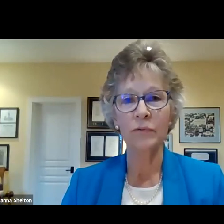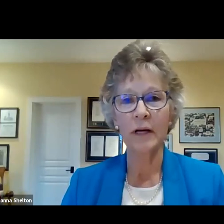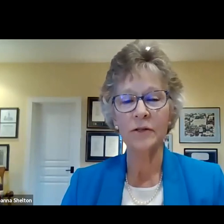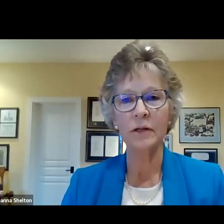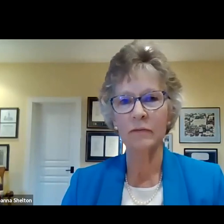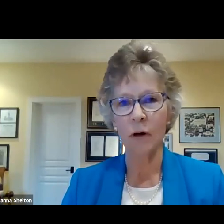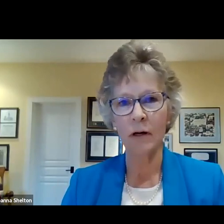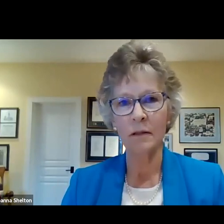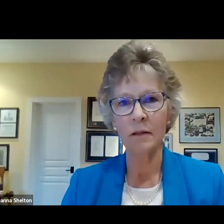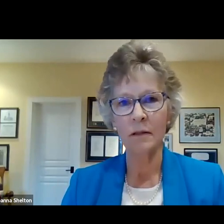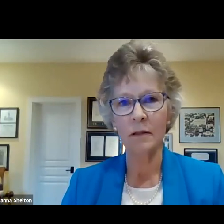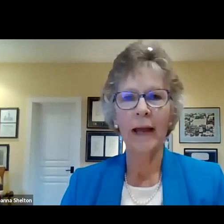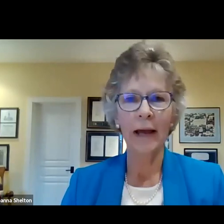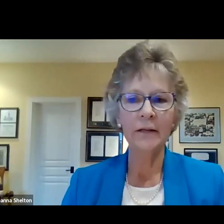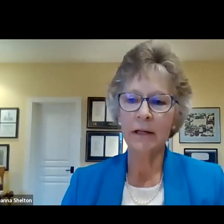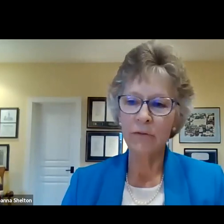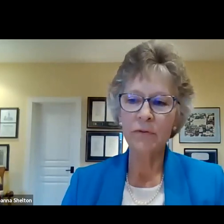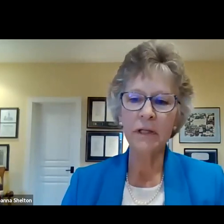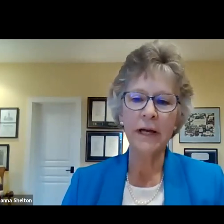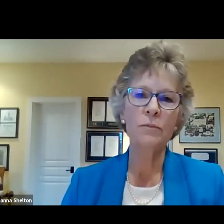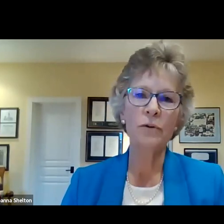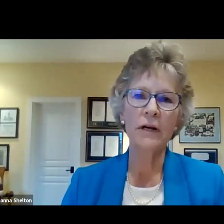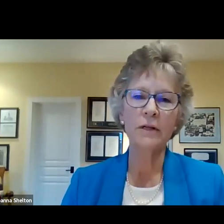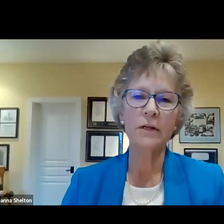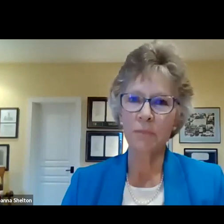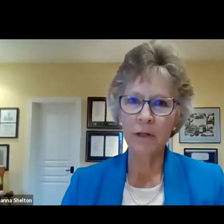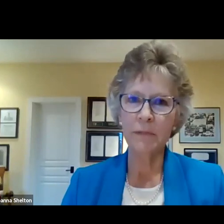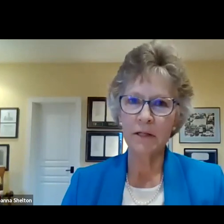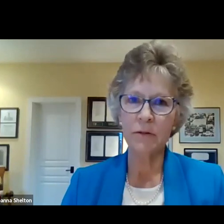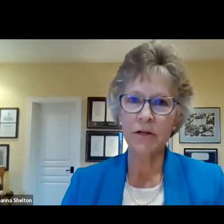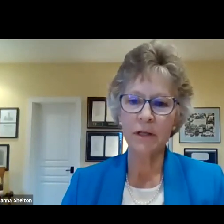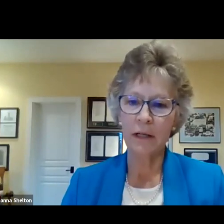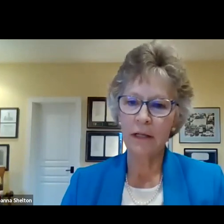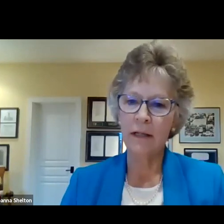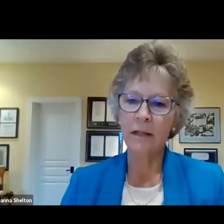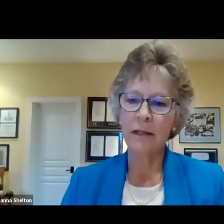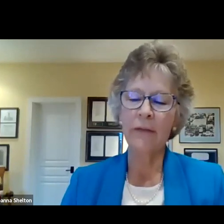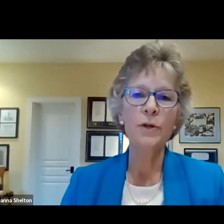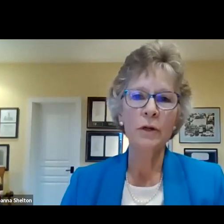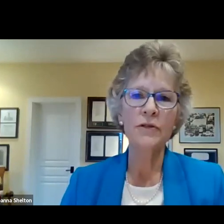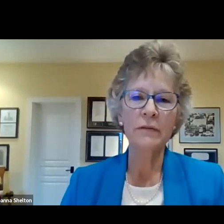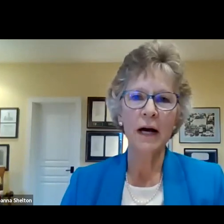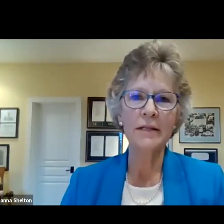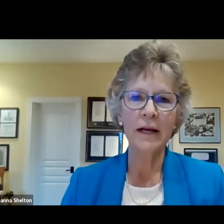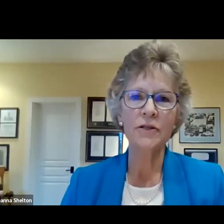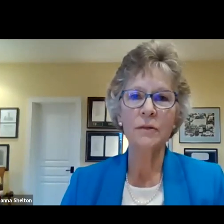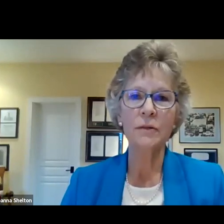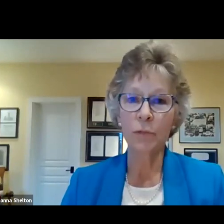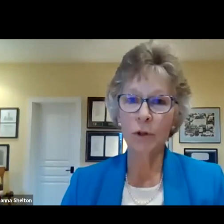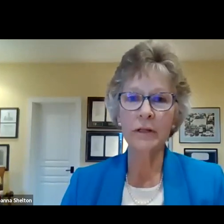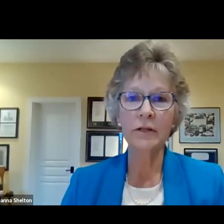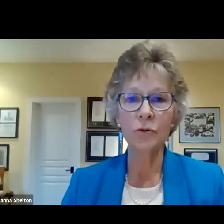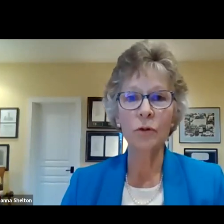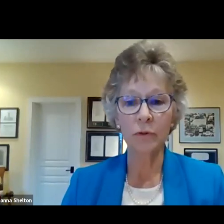Mason Professor of Law and an affiliated Professor of Public Administration at the University of